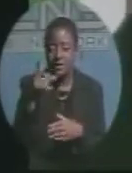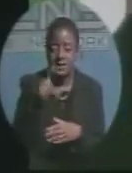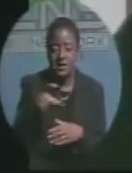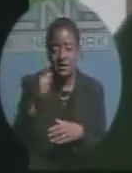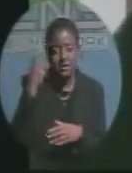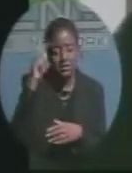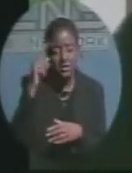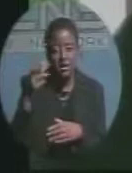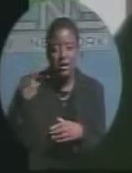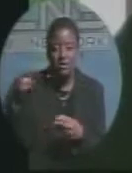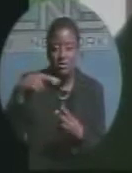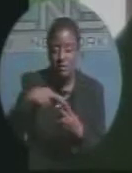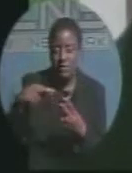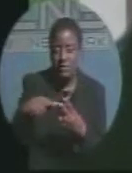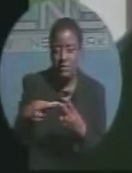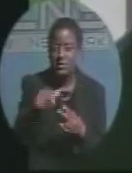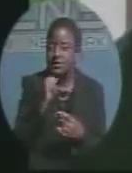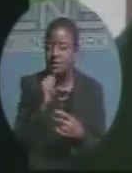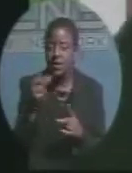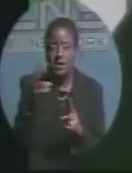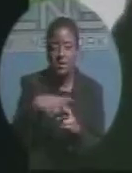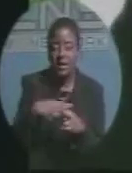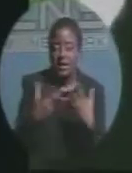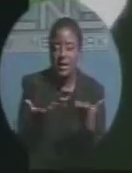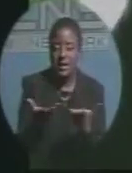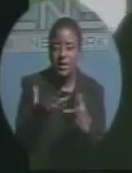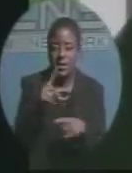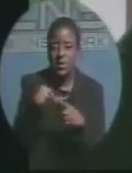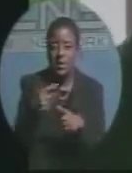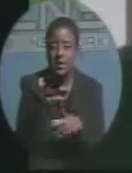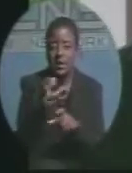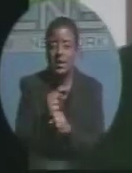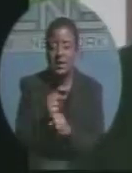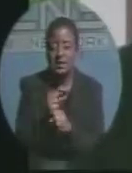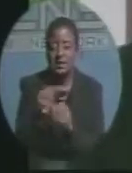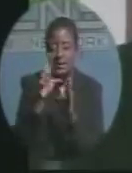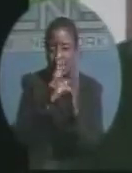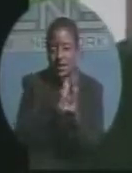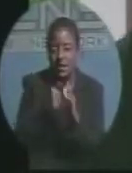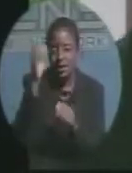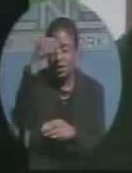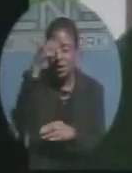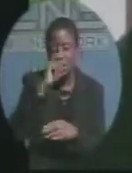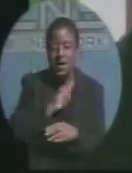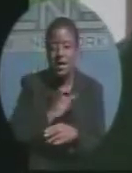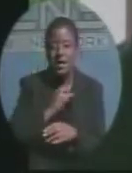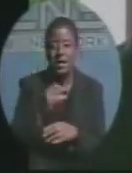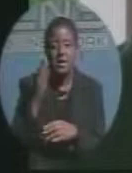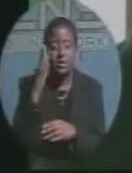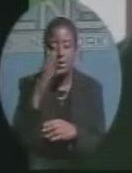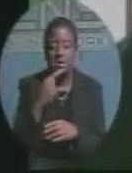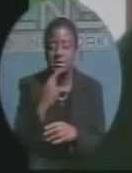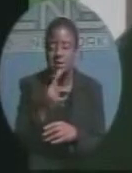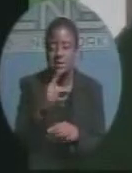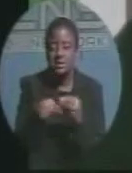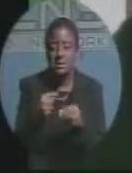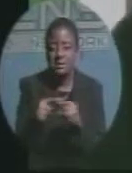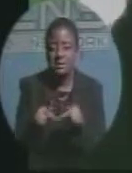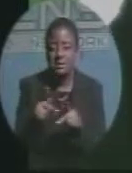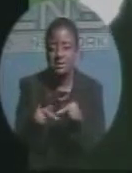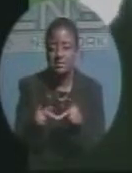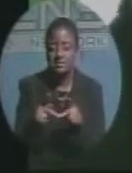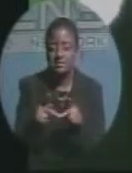referendum does not apply. And so when I get the legal opinion, I will publish it. So people will see that all of this is a